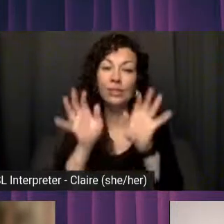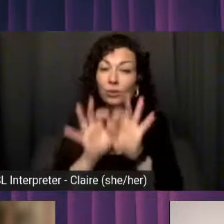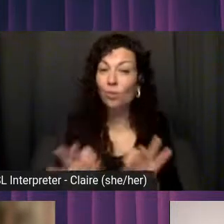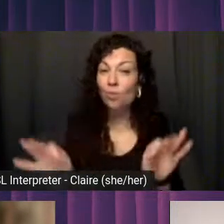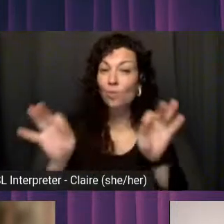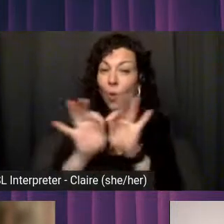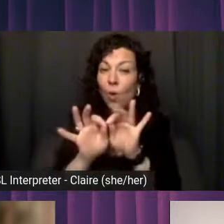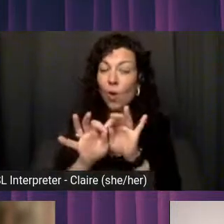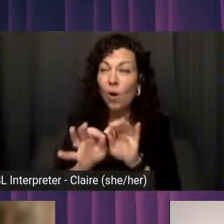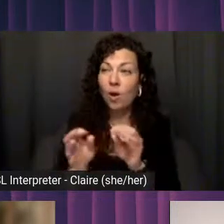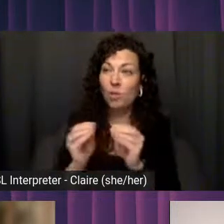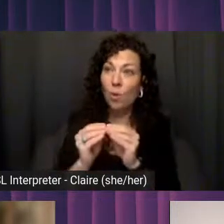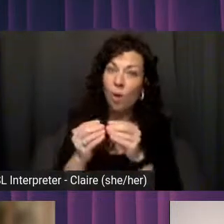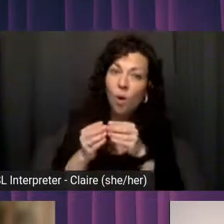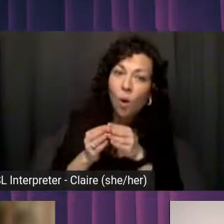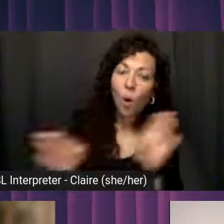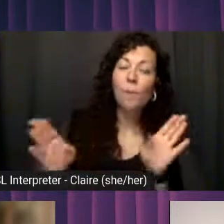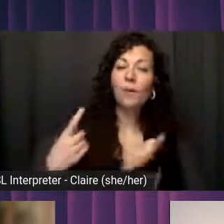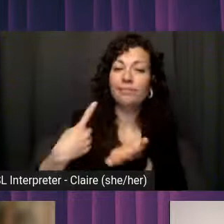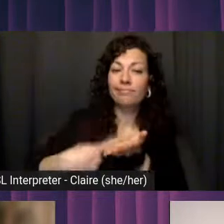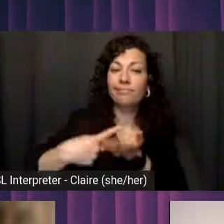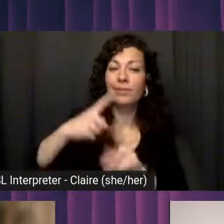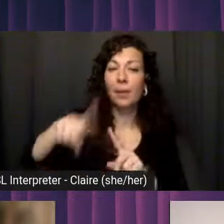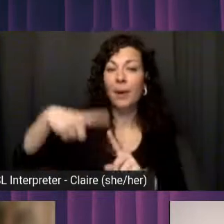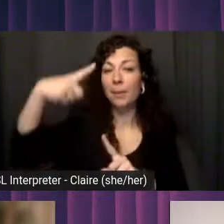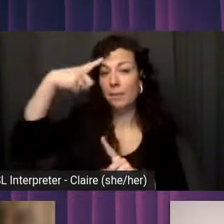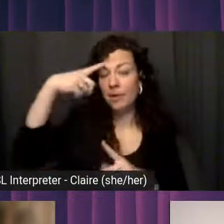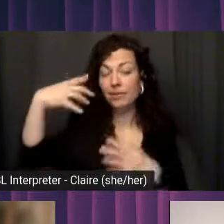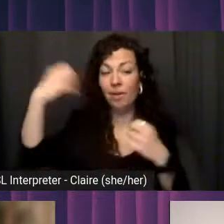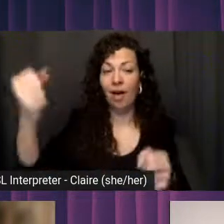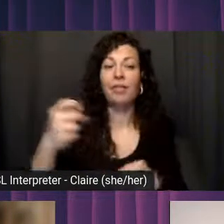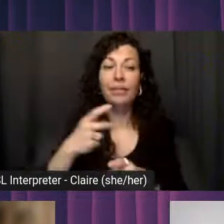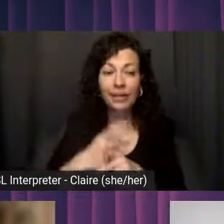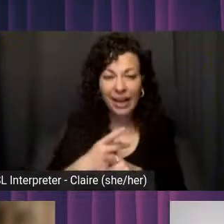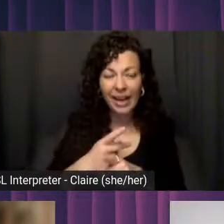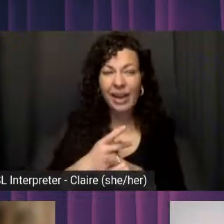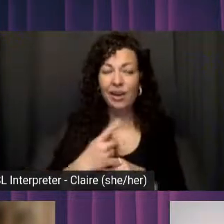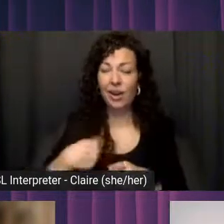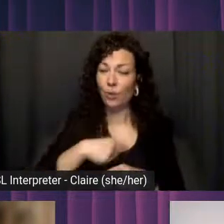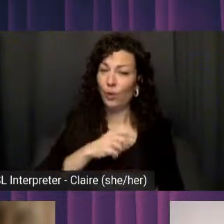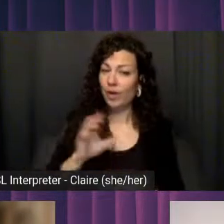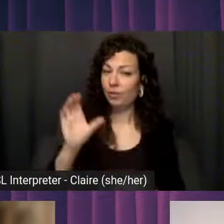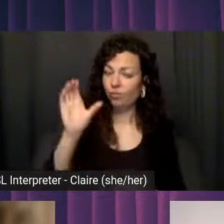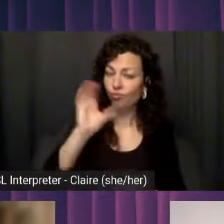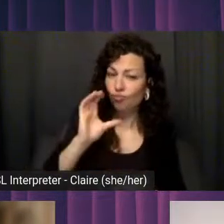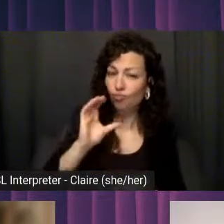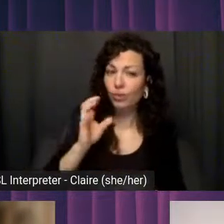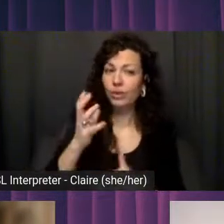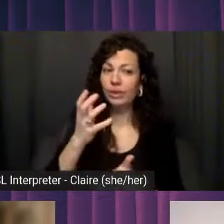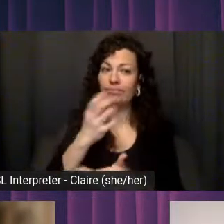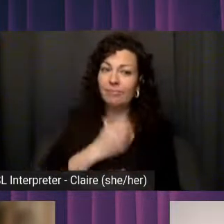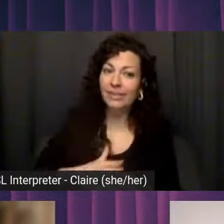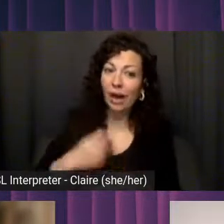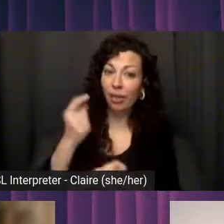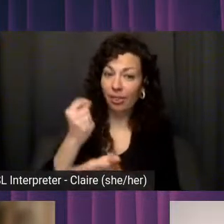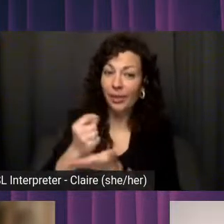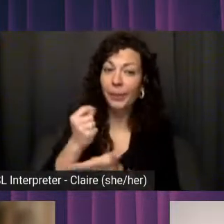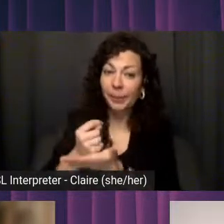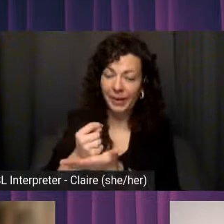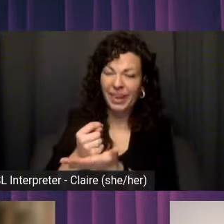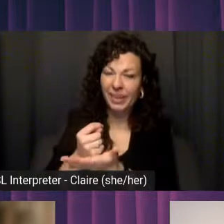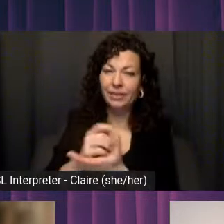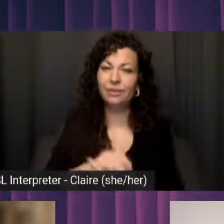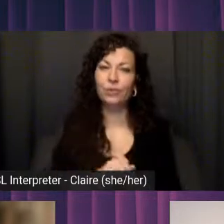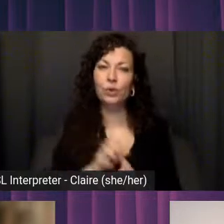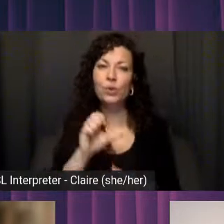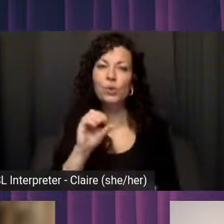and seeking therapy. So I'd love to hear more about that and also this specific relationship between for